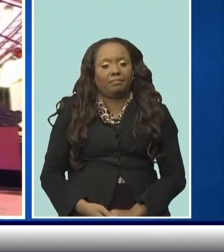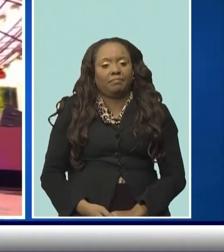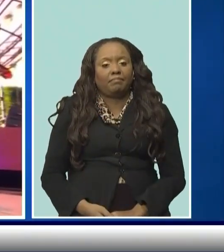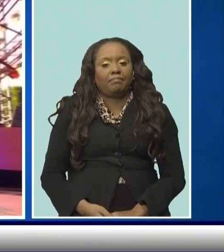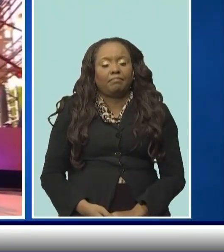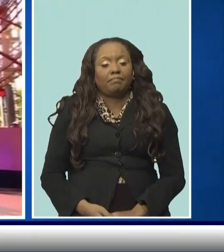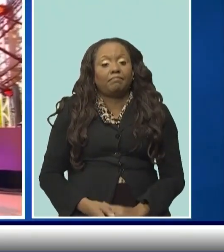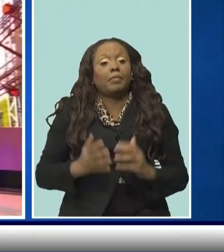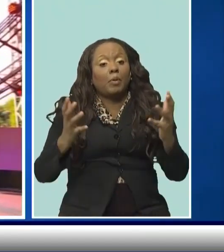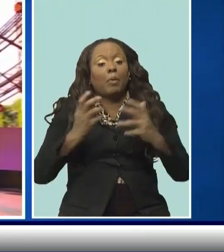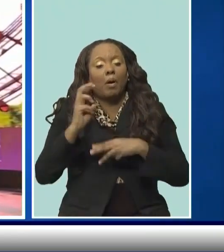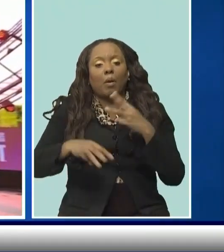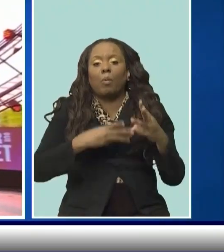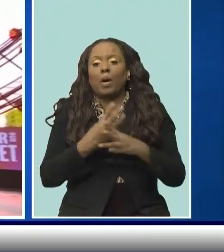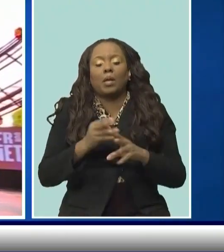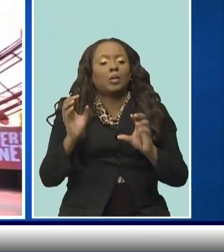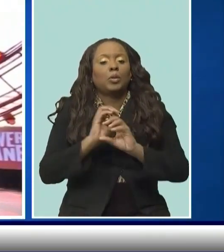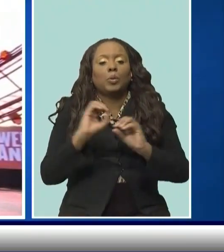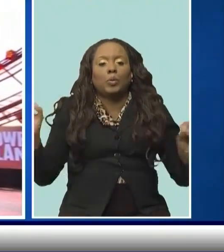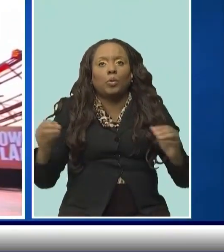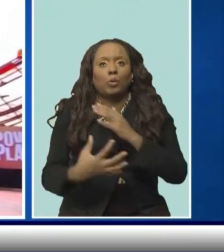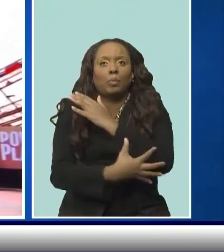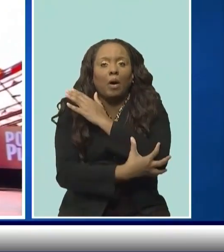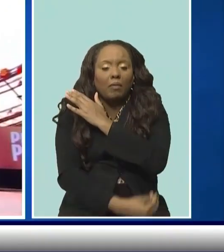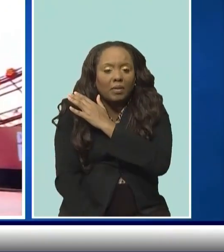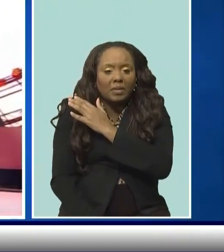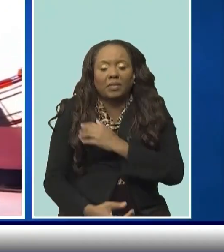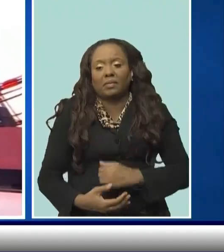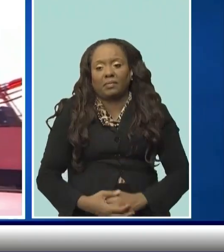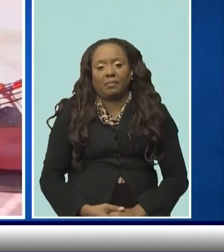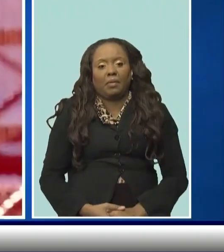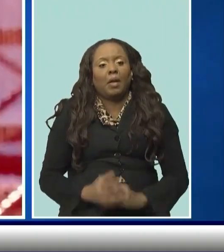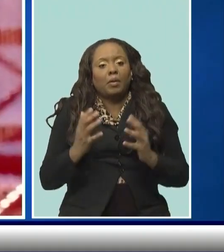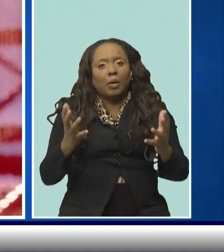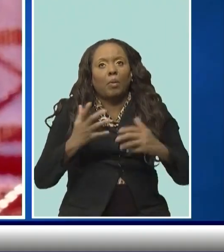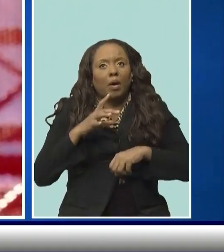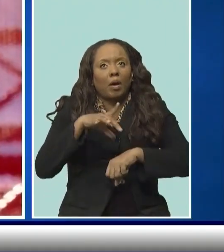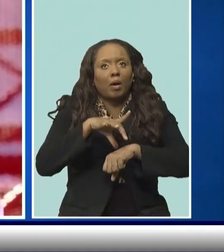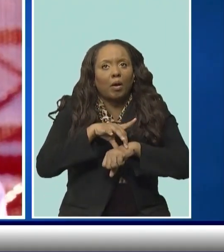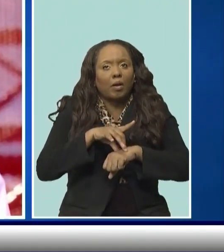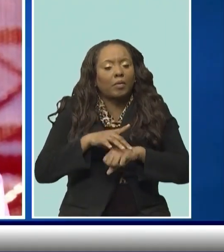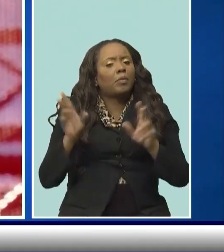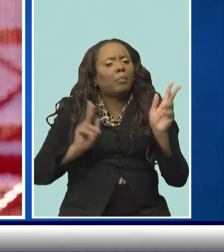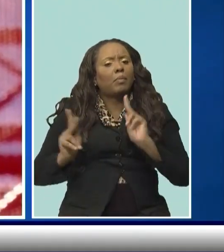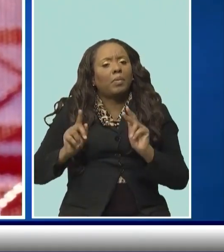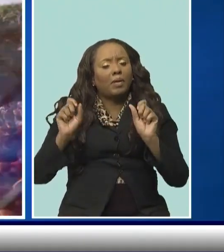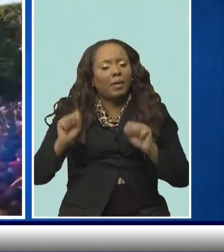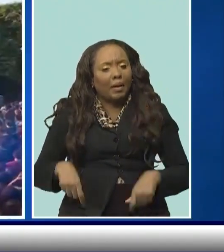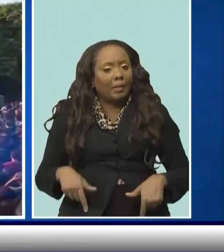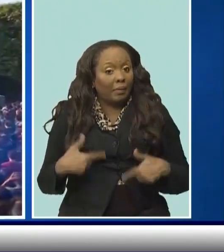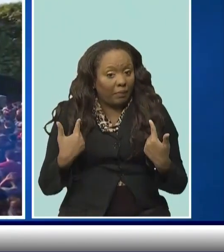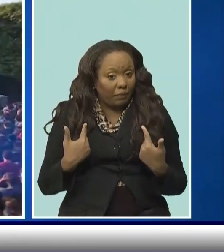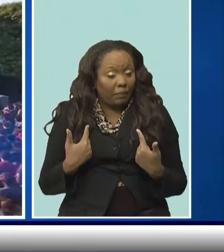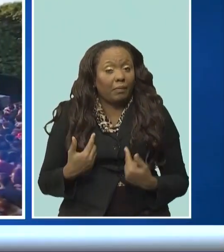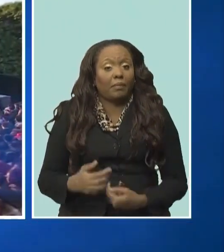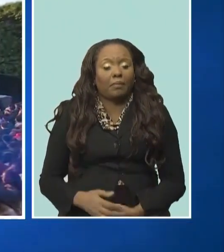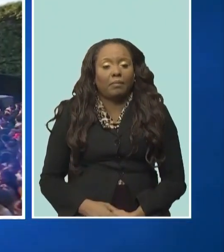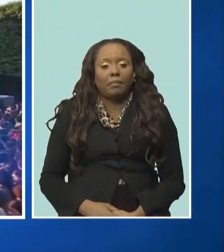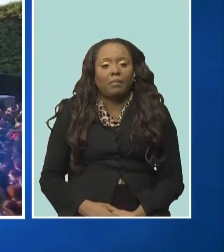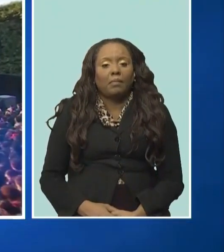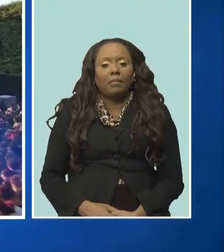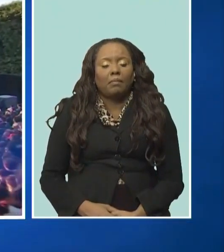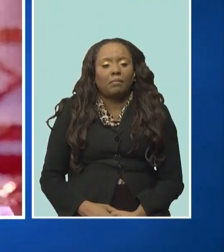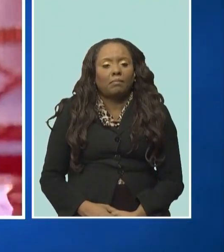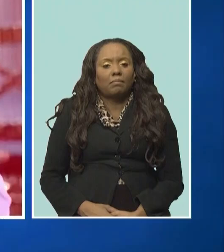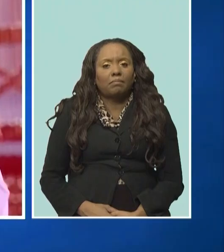free of poverty on a livable planet. The livable planet is really